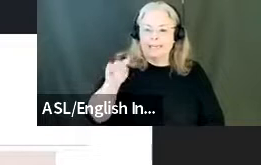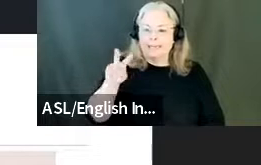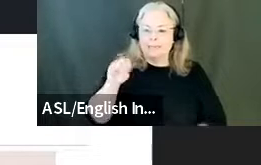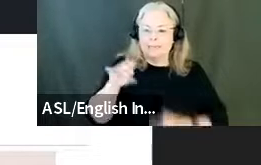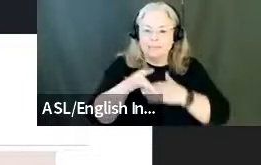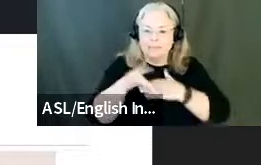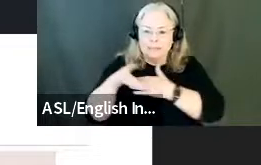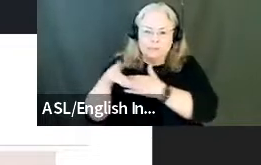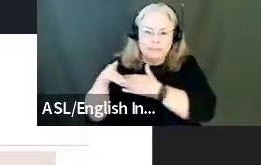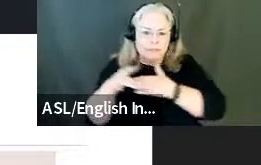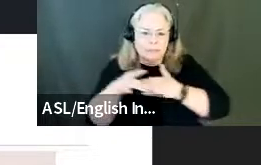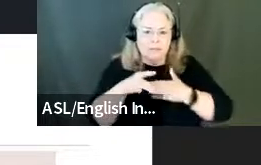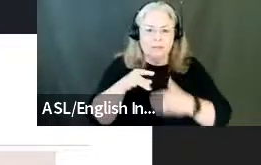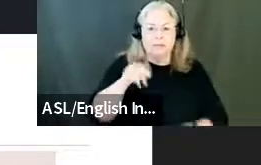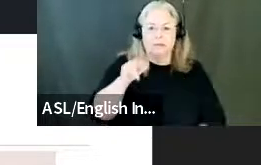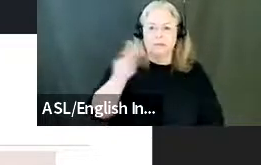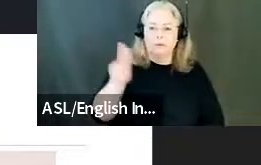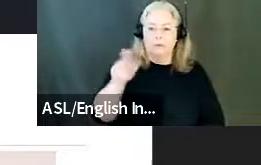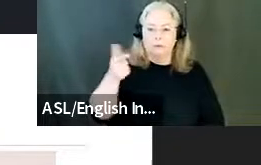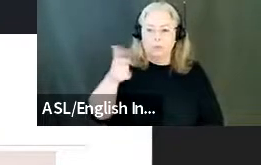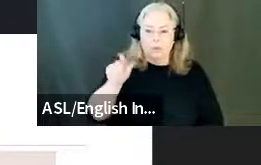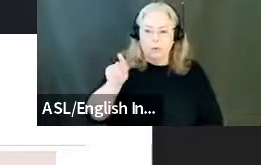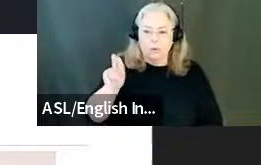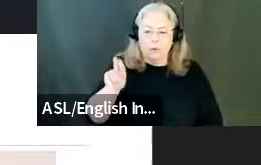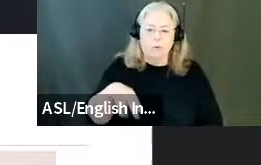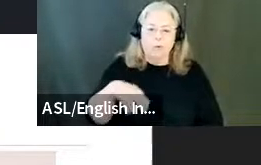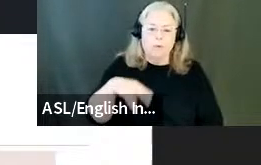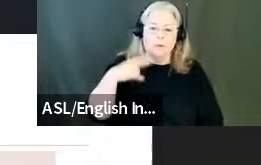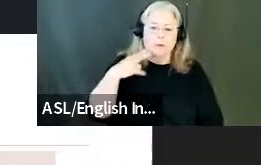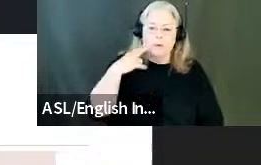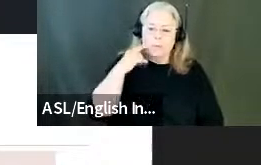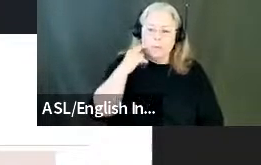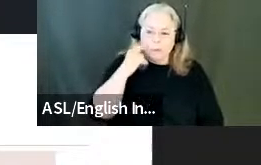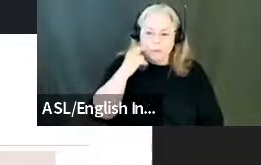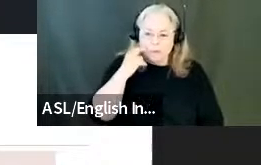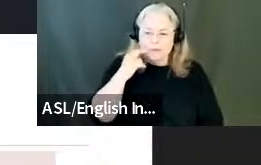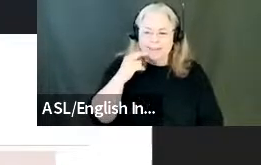all have your U-Glue Bubble Bazooka kit.